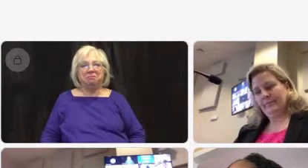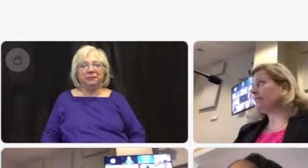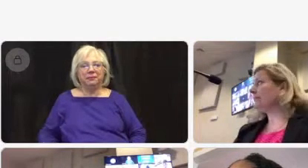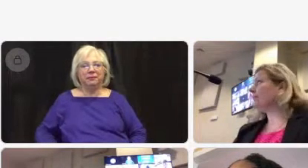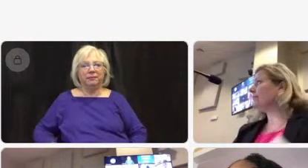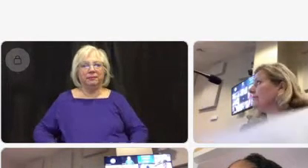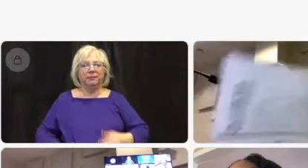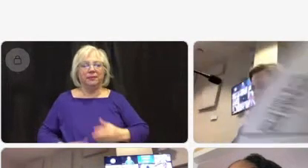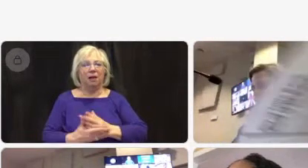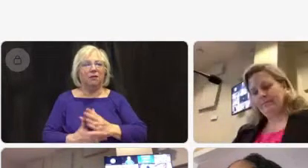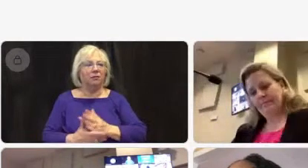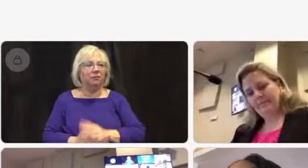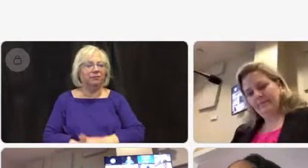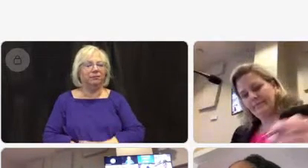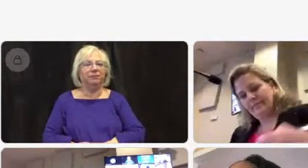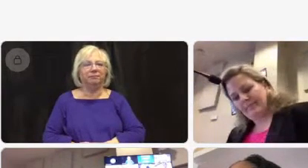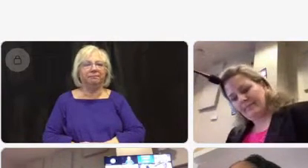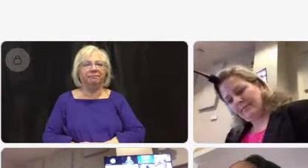All right, well,